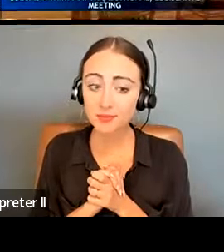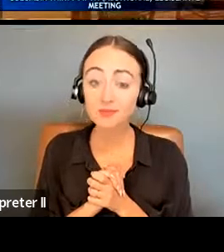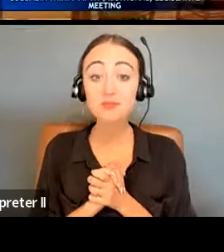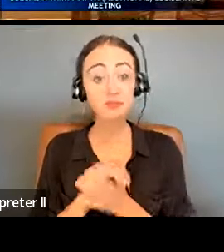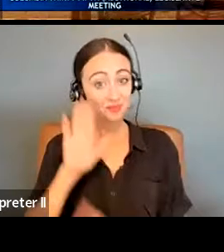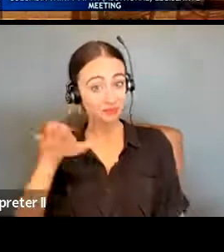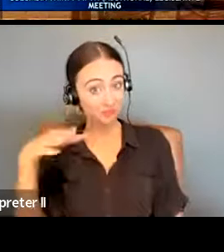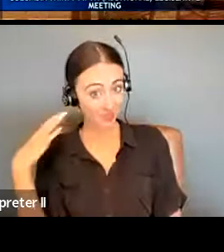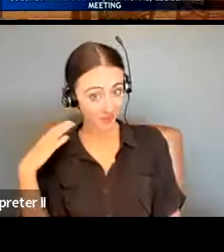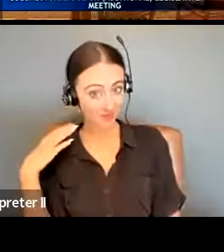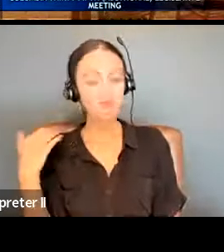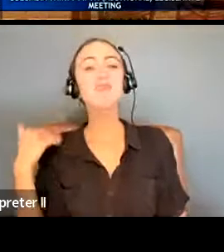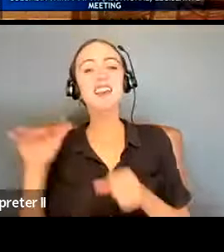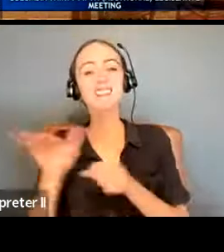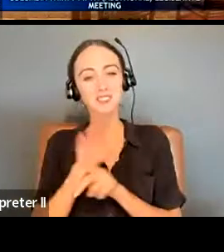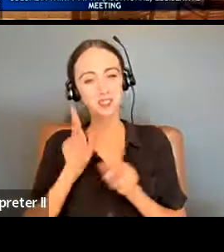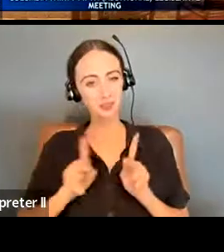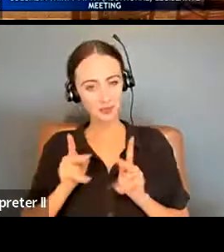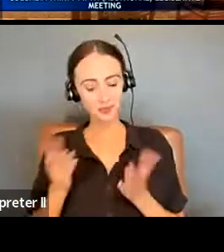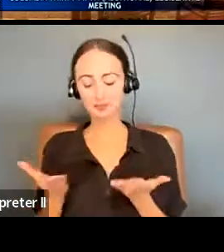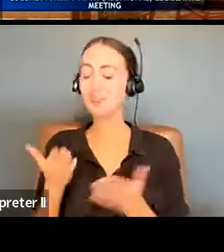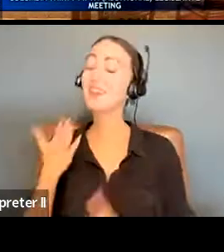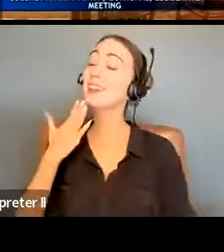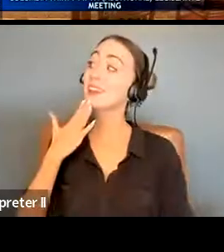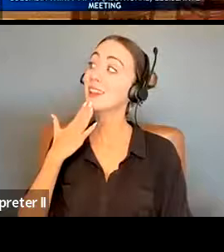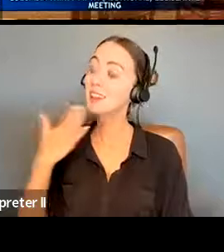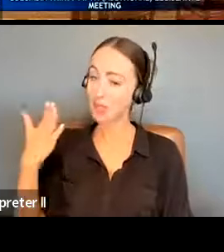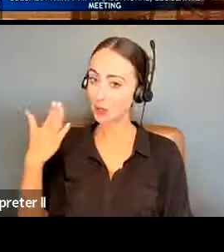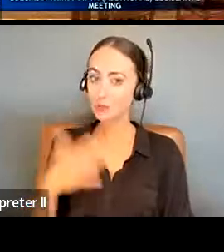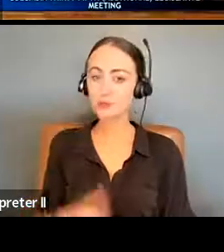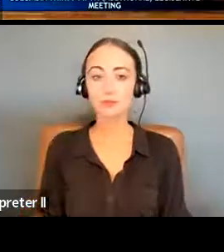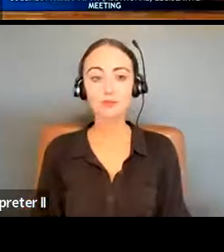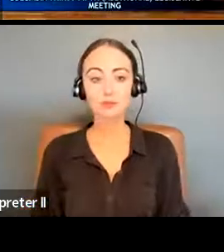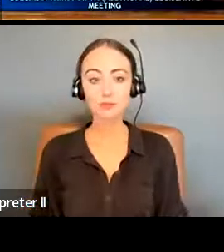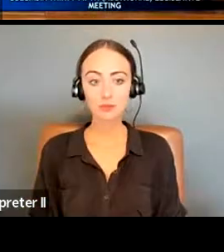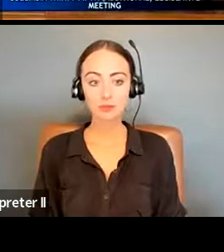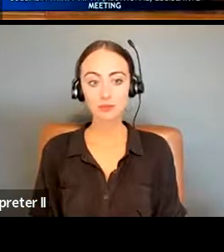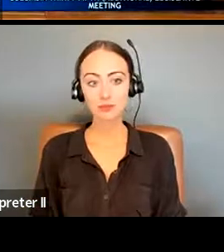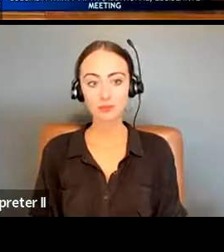Mr. Chairman, you have a quorum. Thank you.